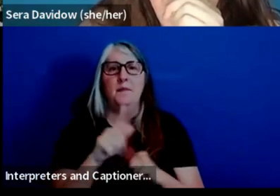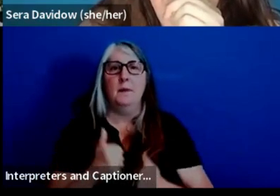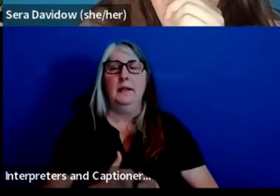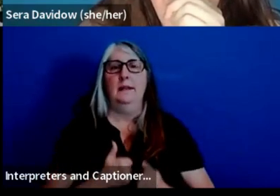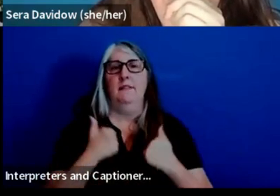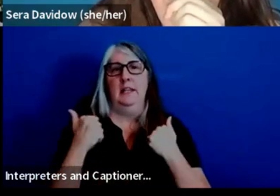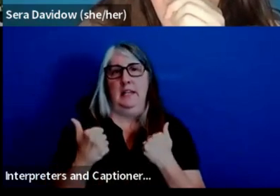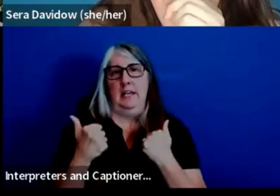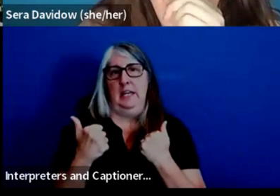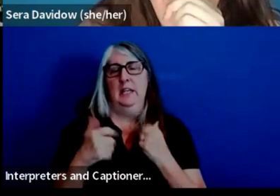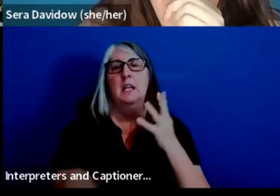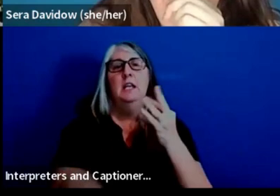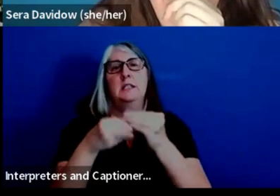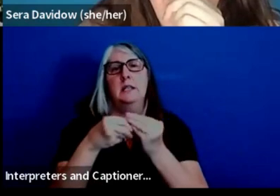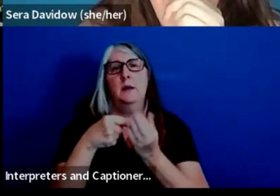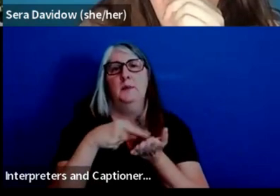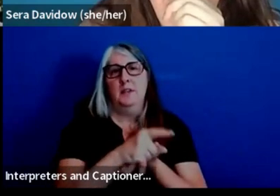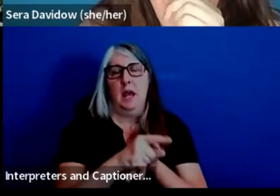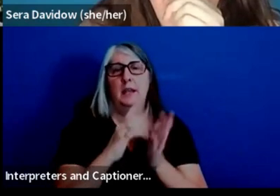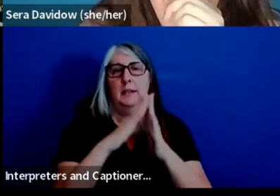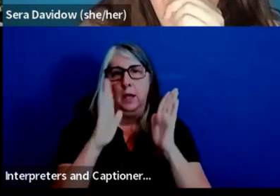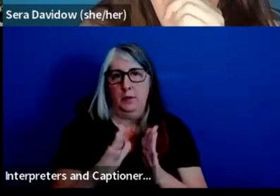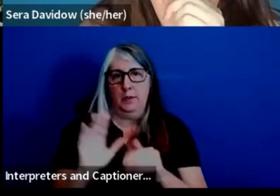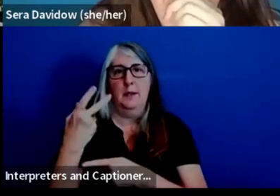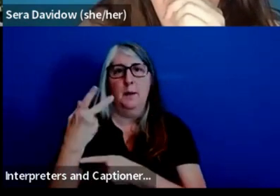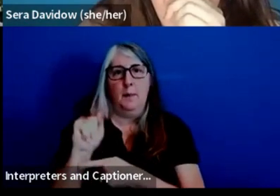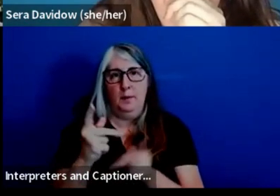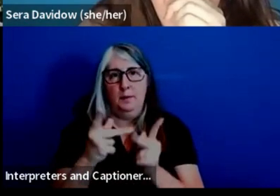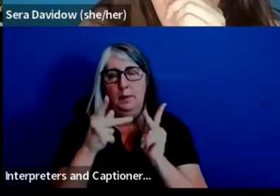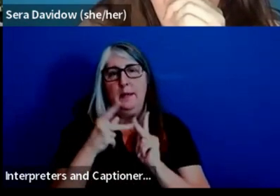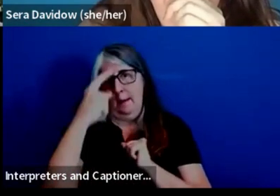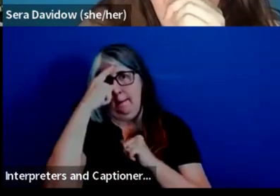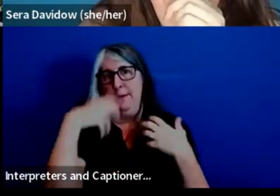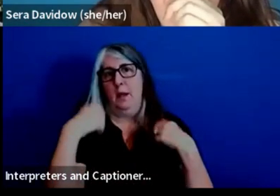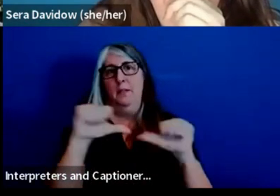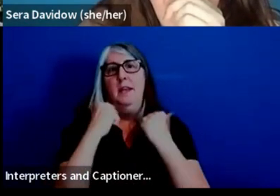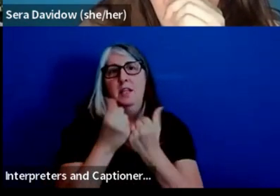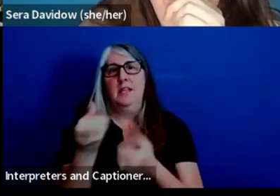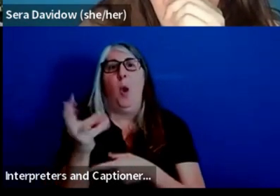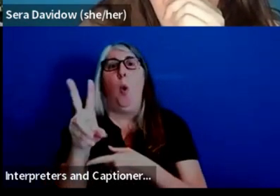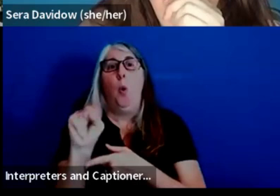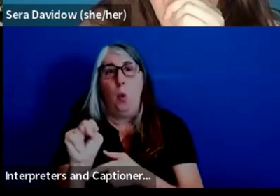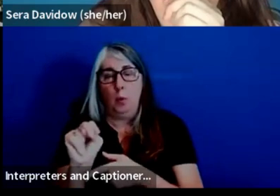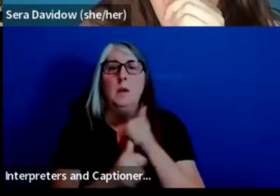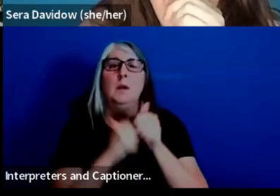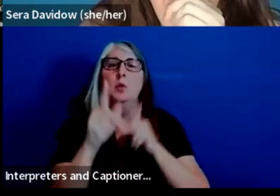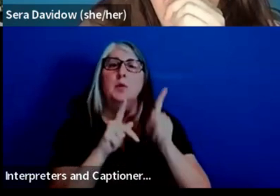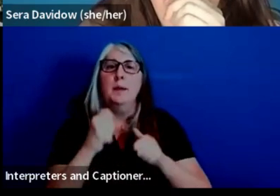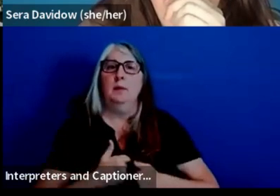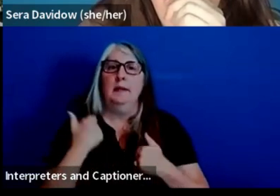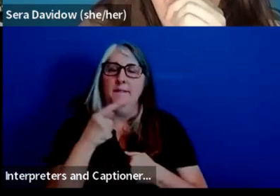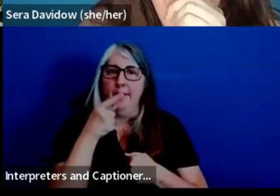subsidized housing in an apartment complex owned by a mental health agency, where most of the people there